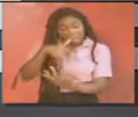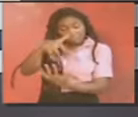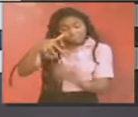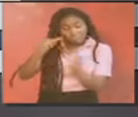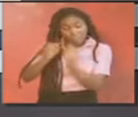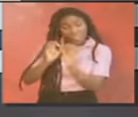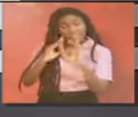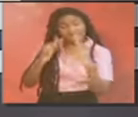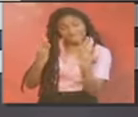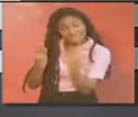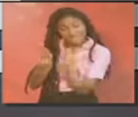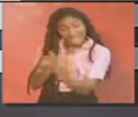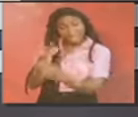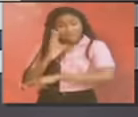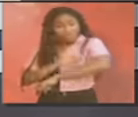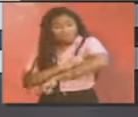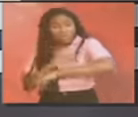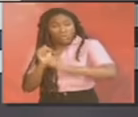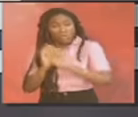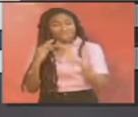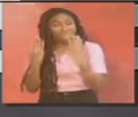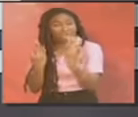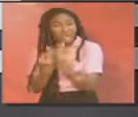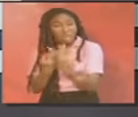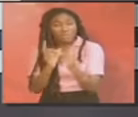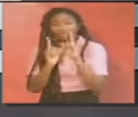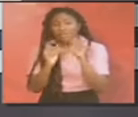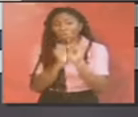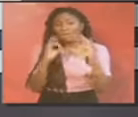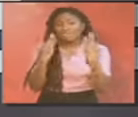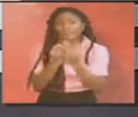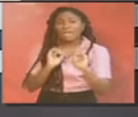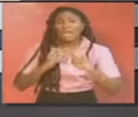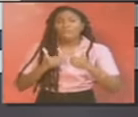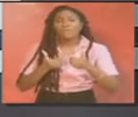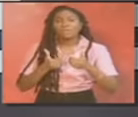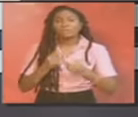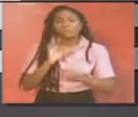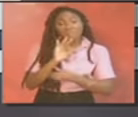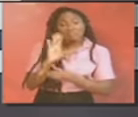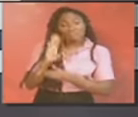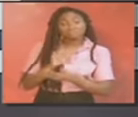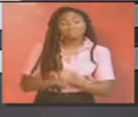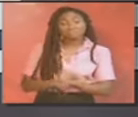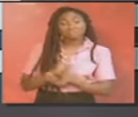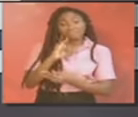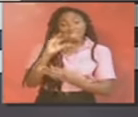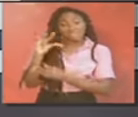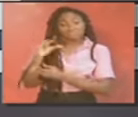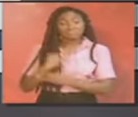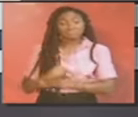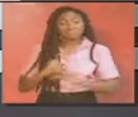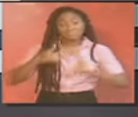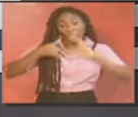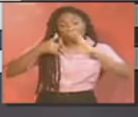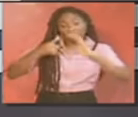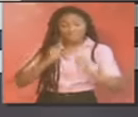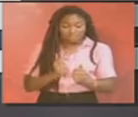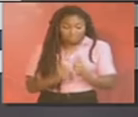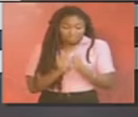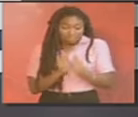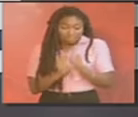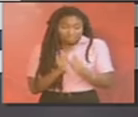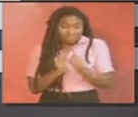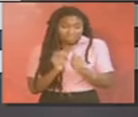especially our loved ones, through social media. Social media is a great tool that we can use to keep us